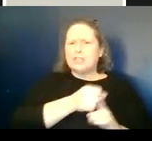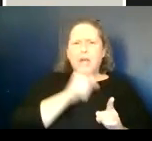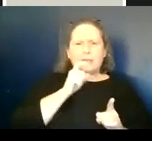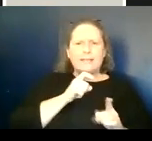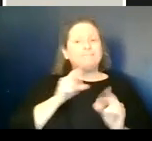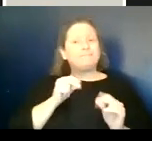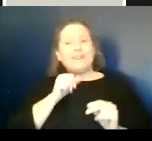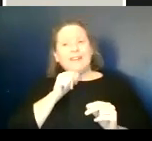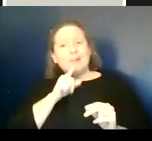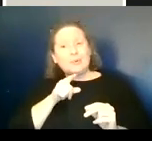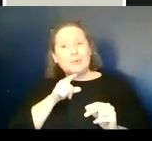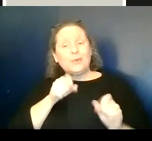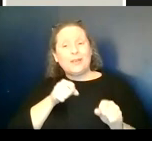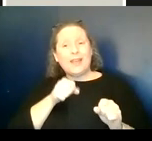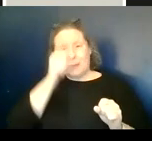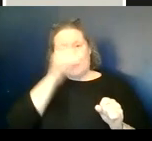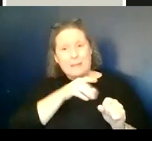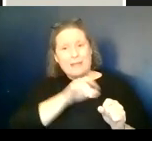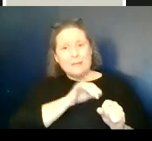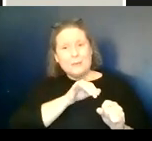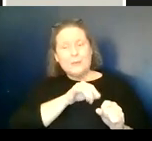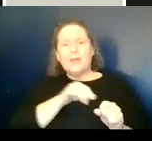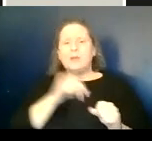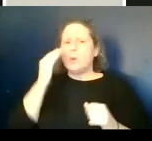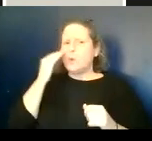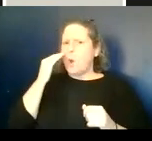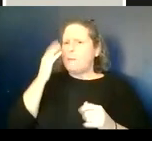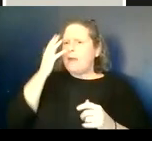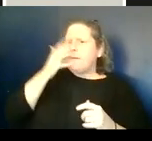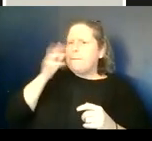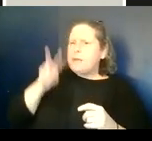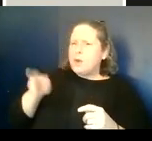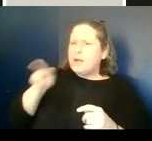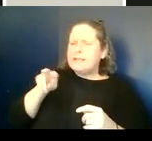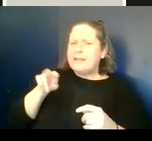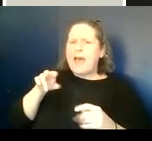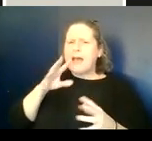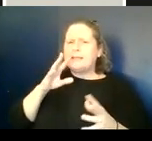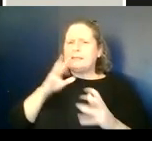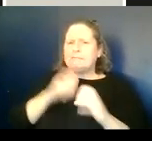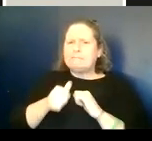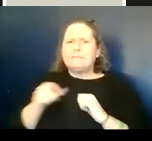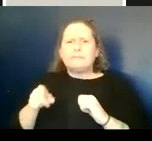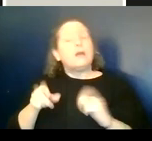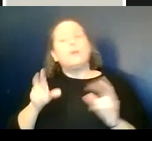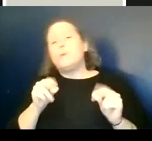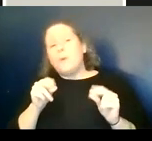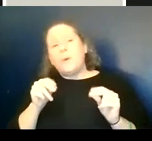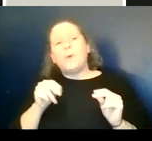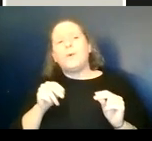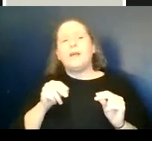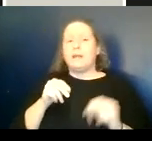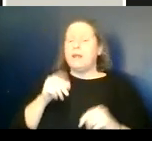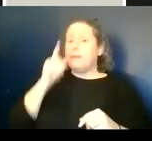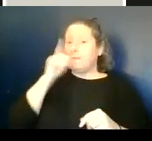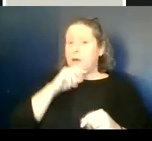their appearance. That there are many false reports of rape. This is not accurate. So false reporting statistics for